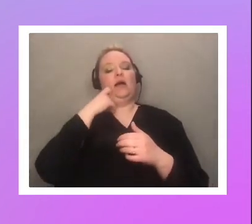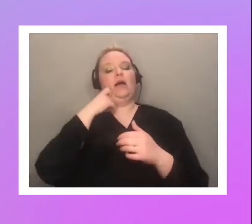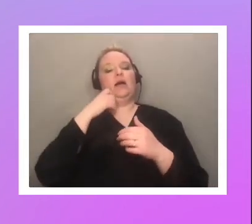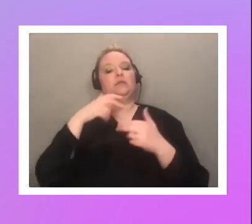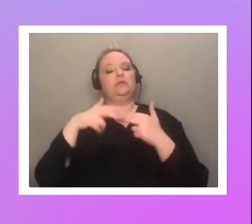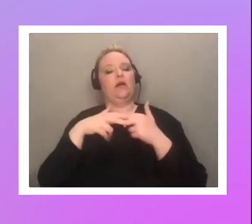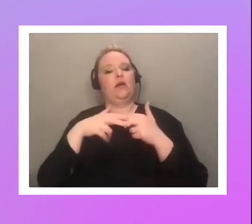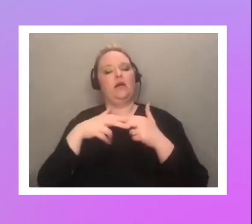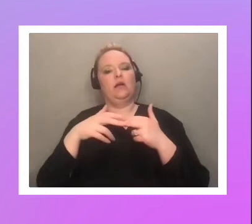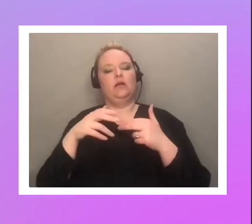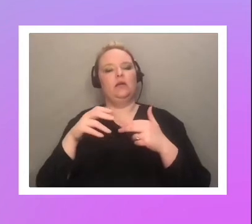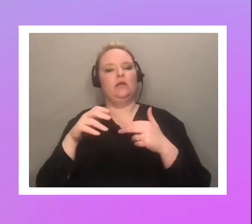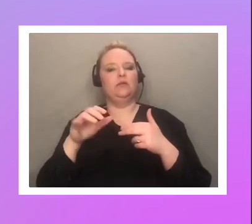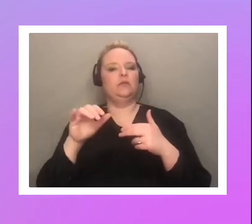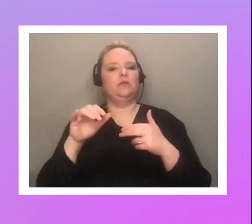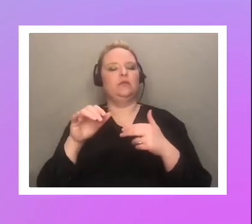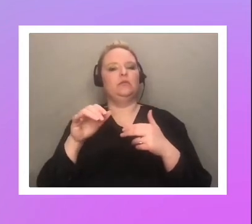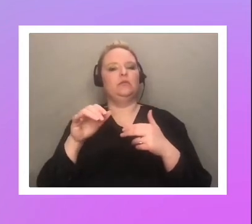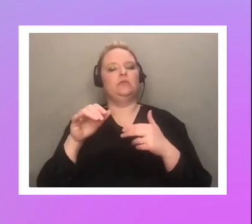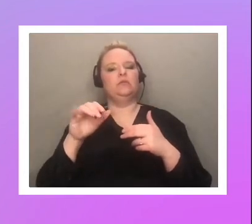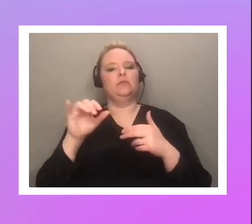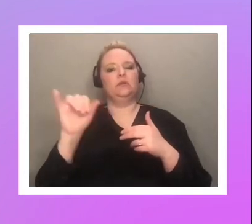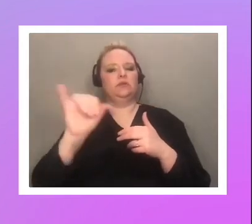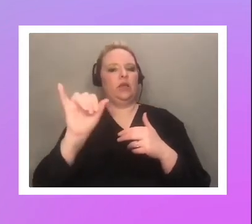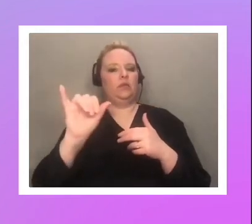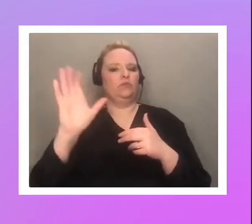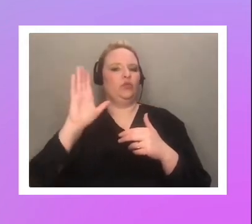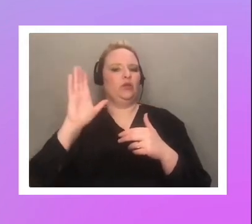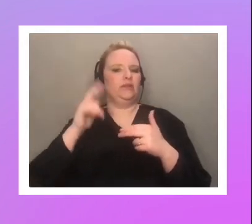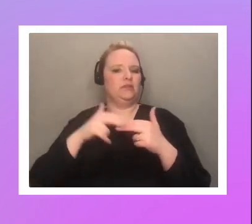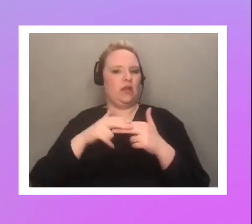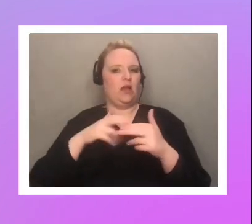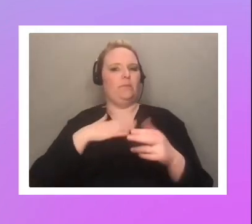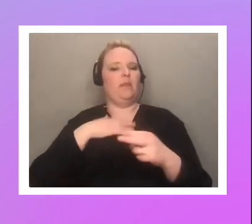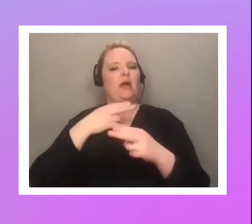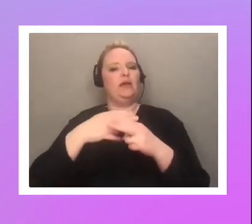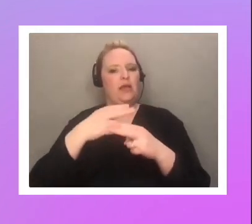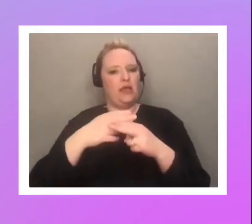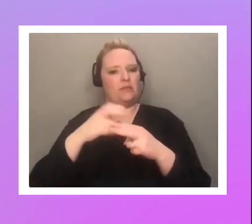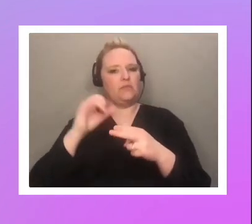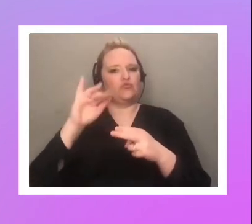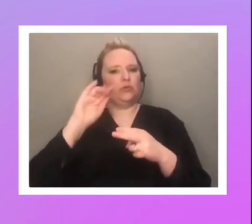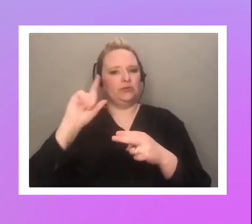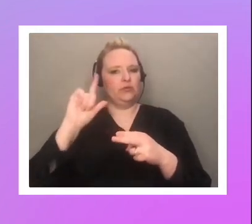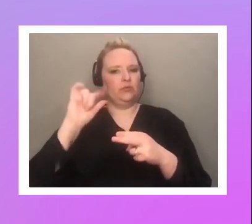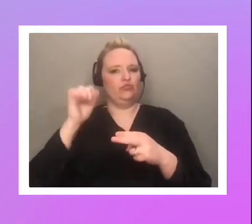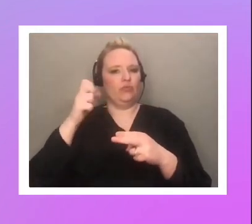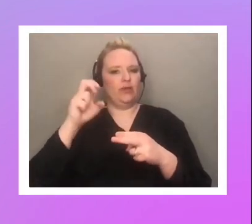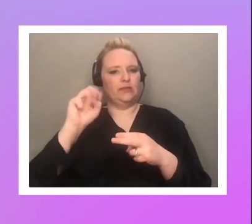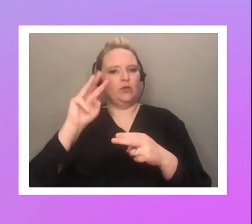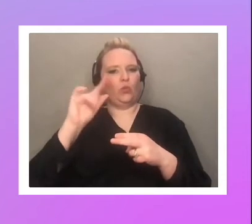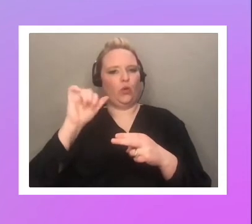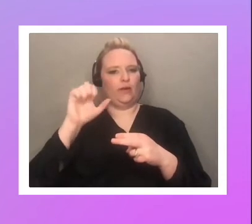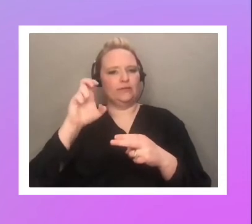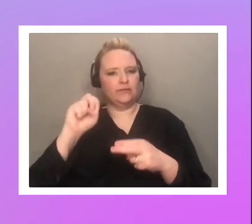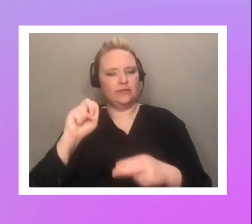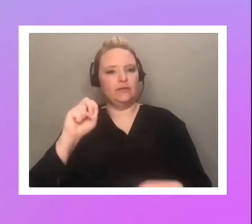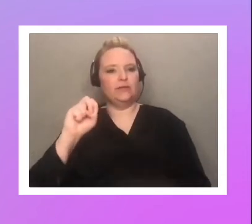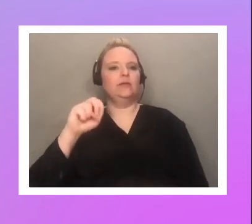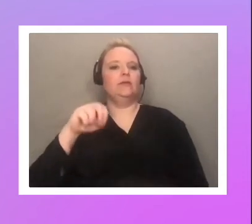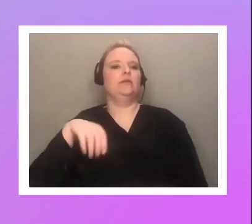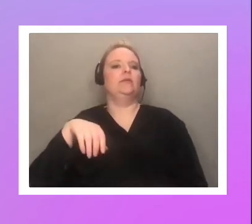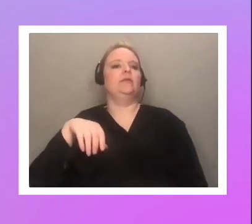the same as a previous slide I did. My name, Crystal Preston-Watson, quality engineer,